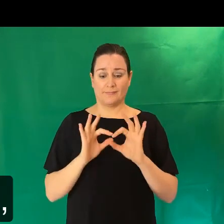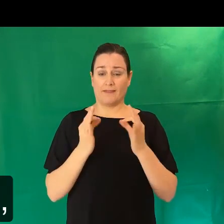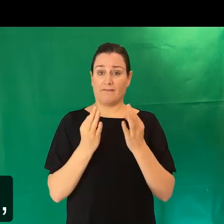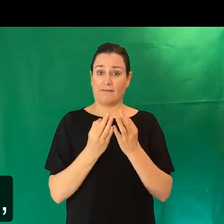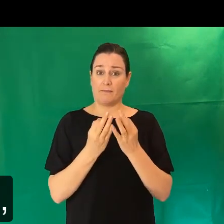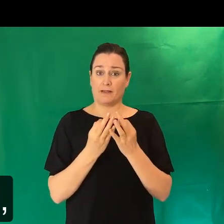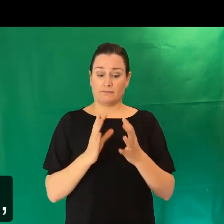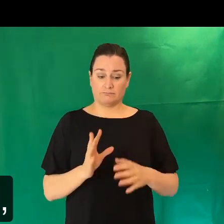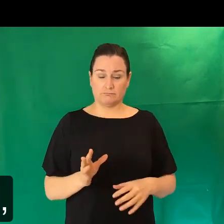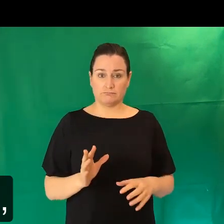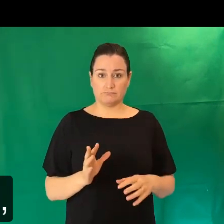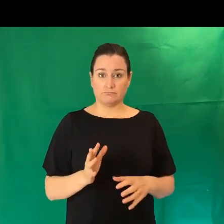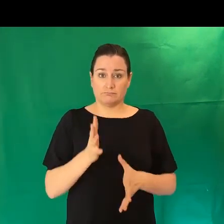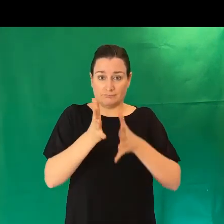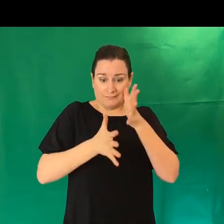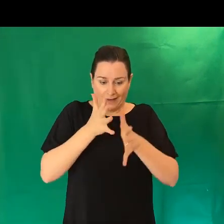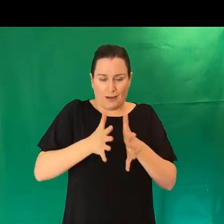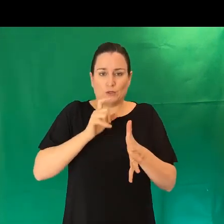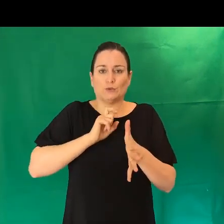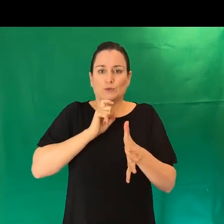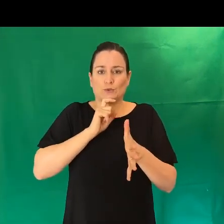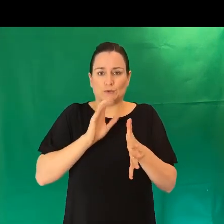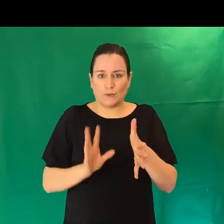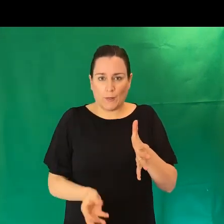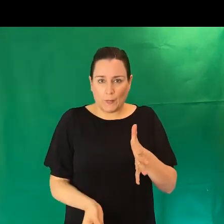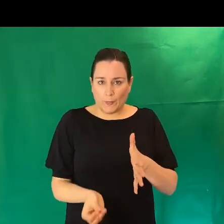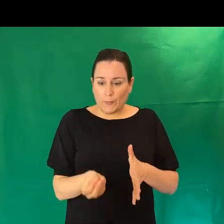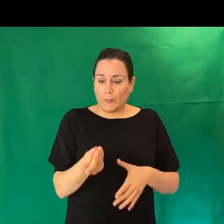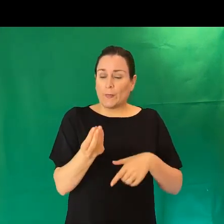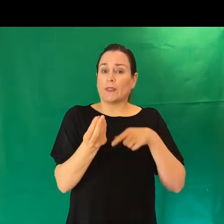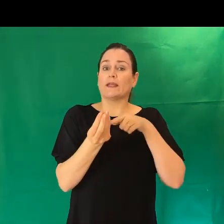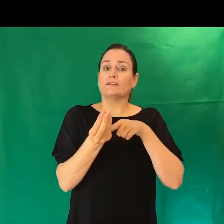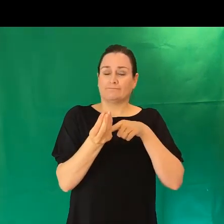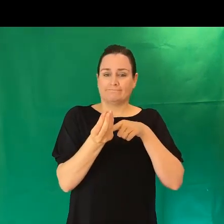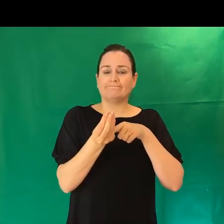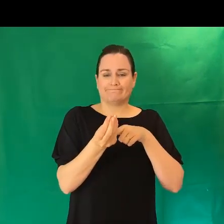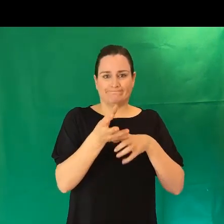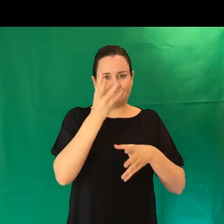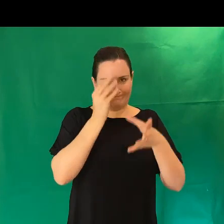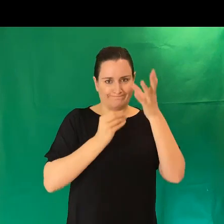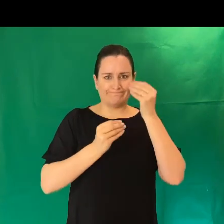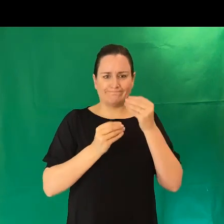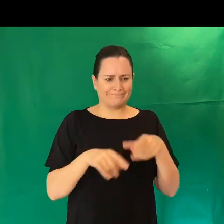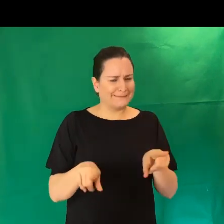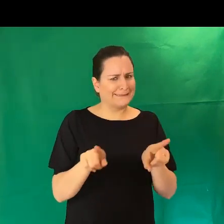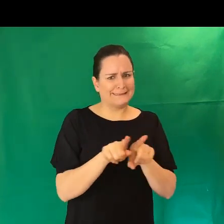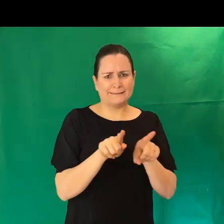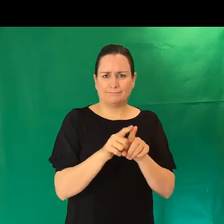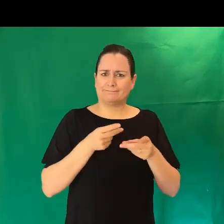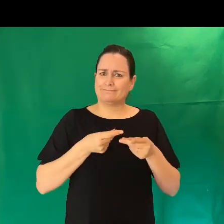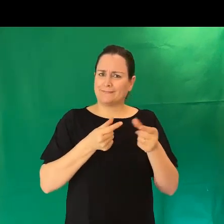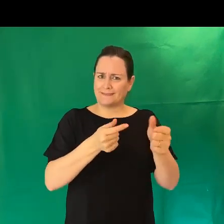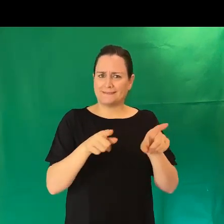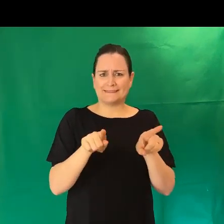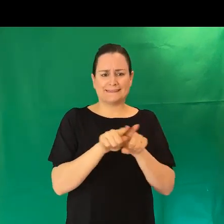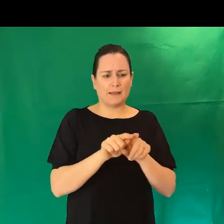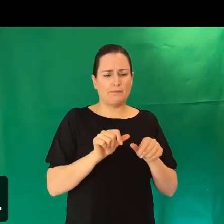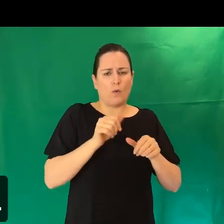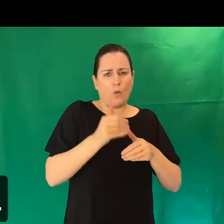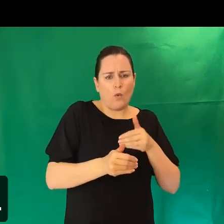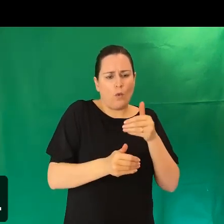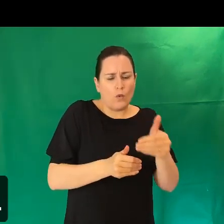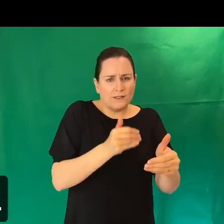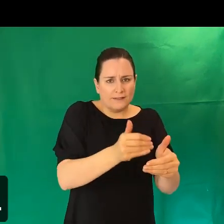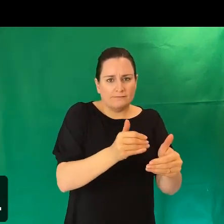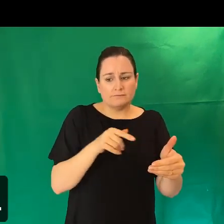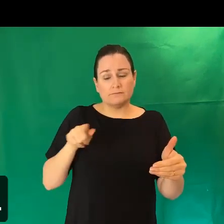family where a sign language is used, will learn that sign language in the same order and at the same speed as hearing